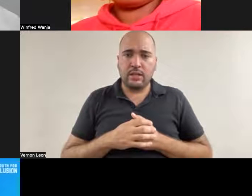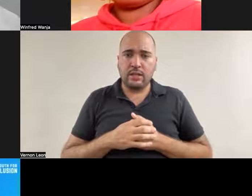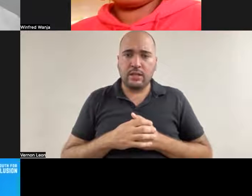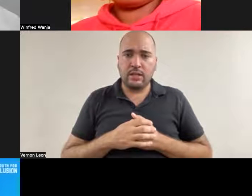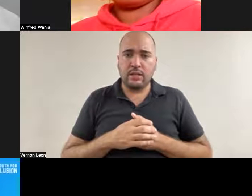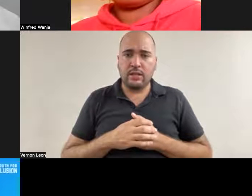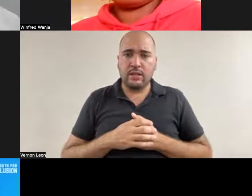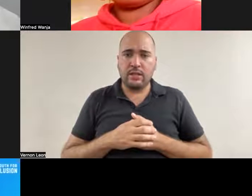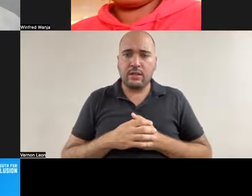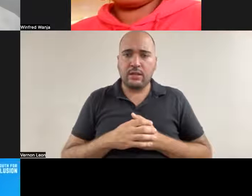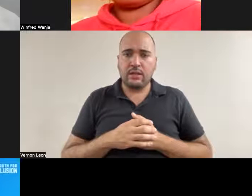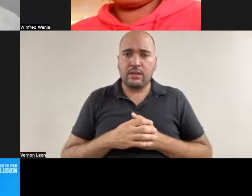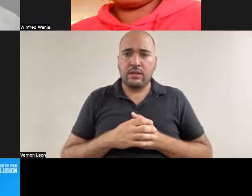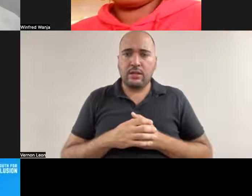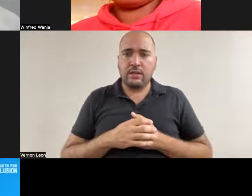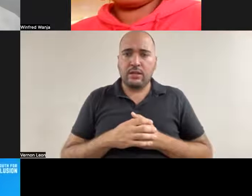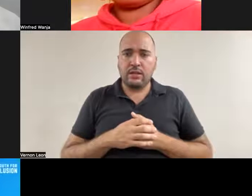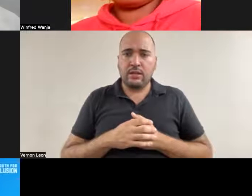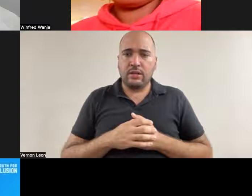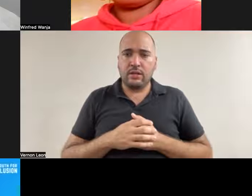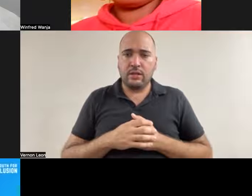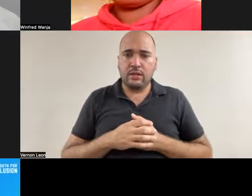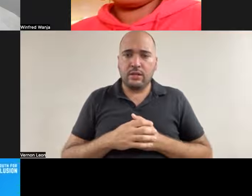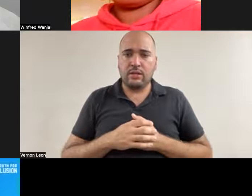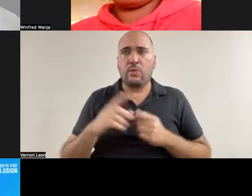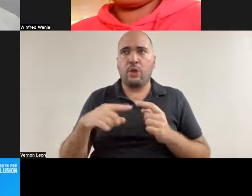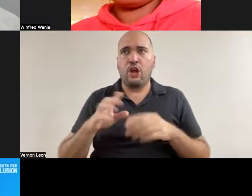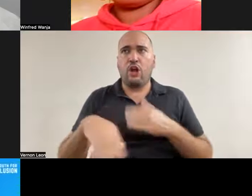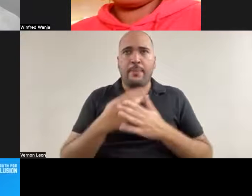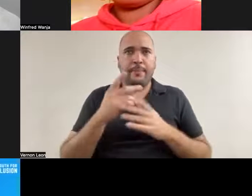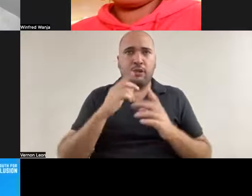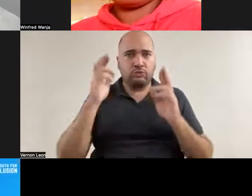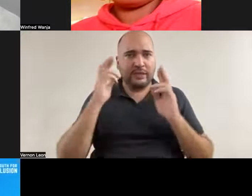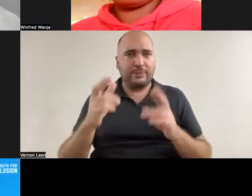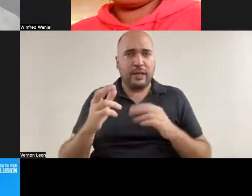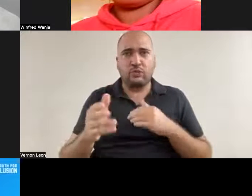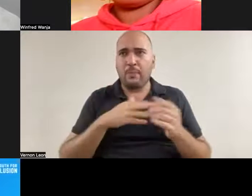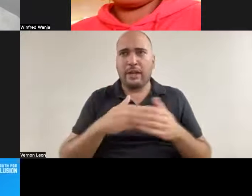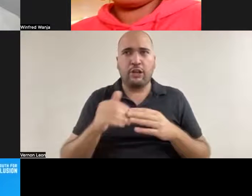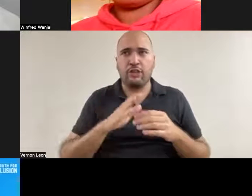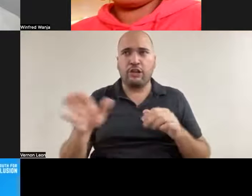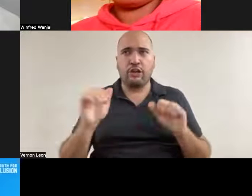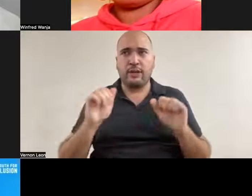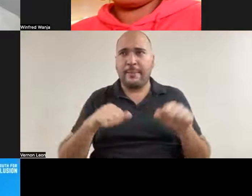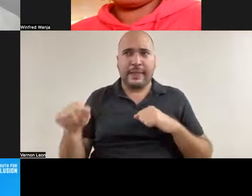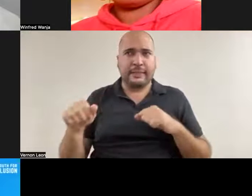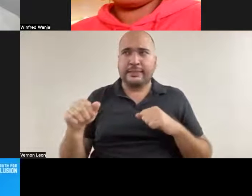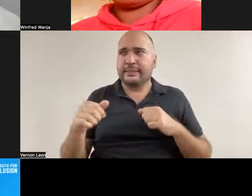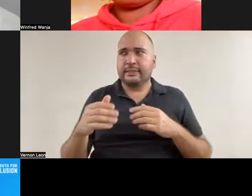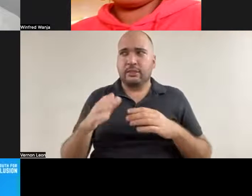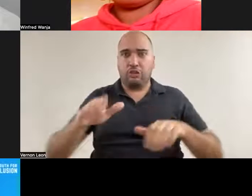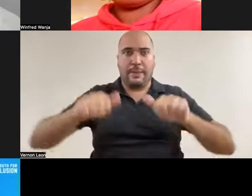so, where all people are respected no matter their abilities